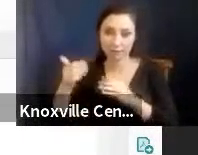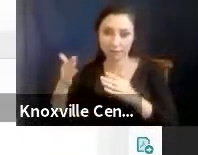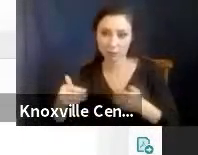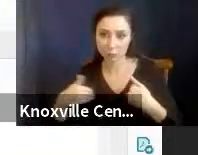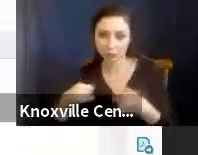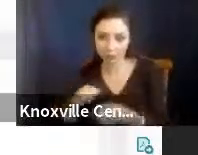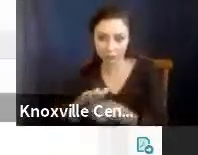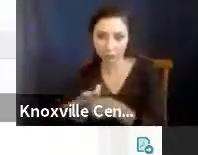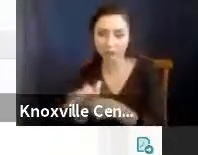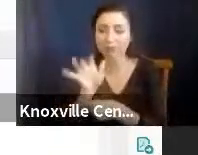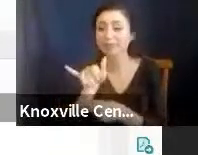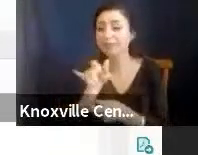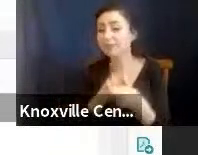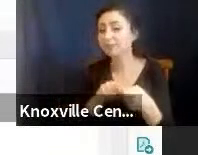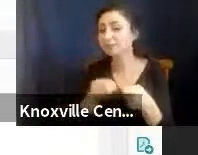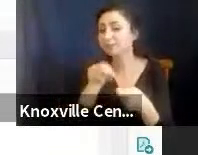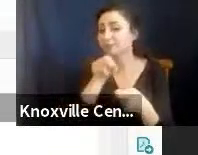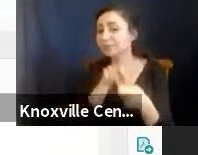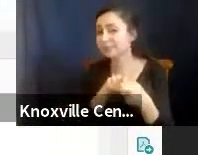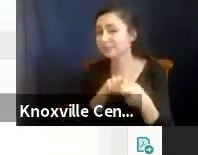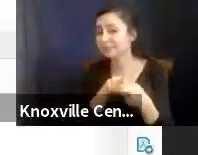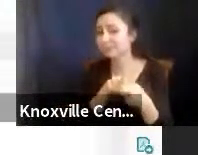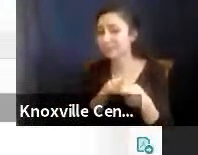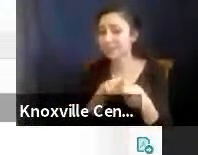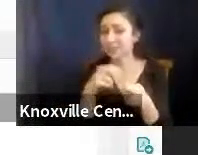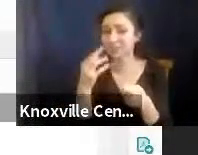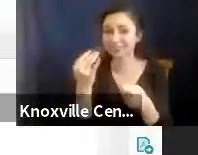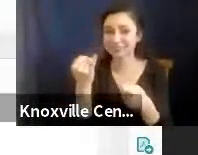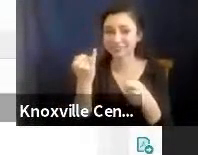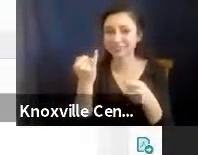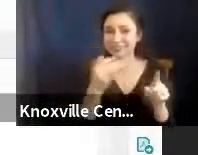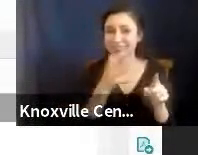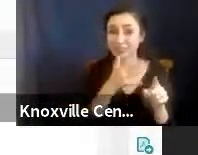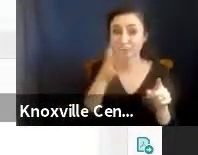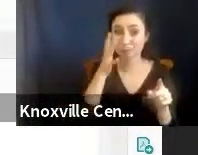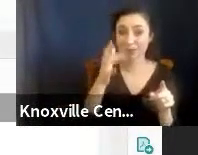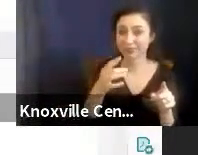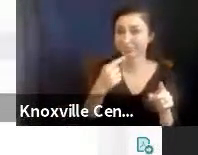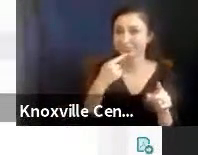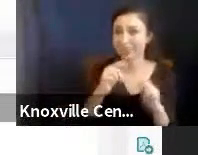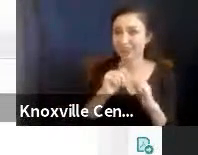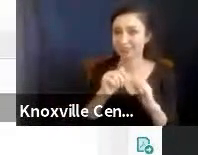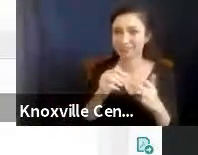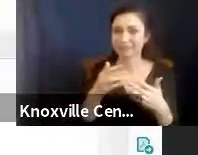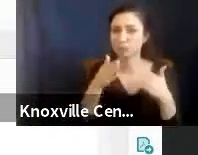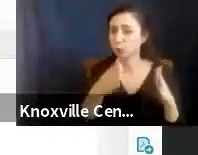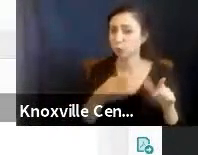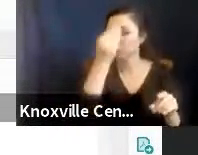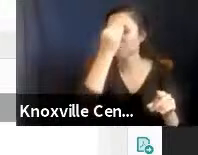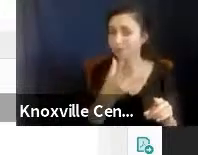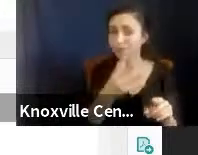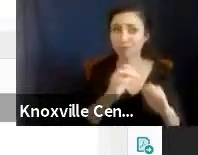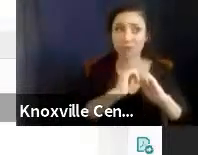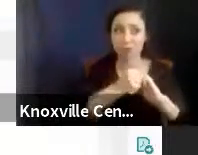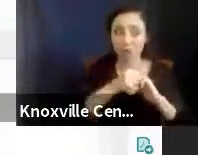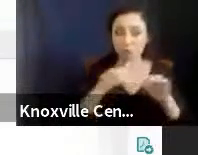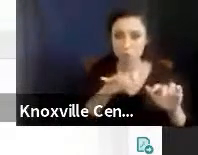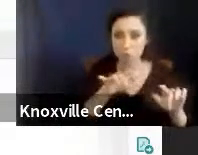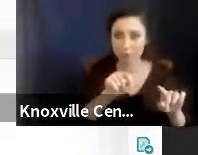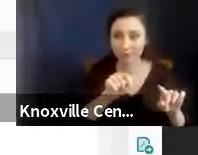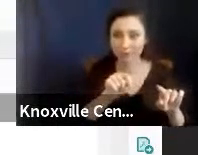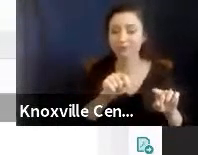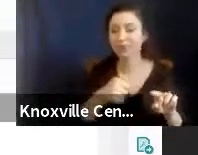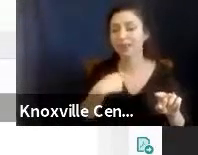that a specific phone call with a parent to say this is how to do it? Because, and I should have asked the same